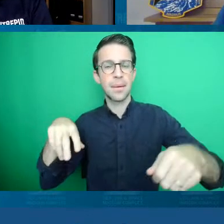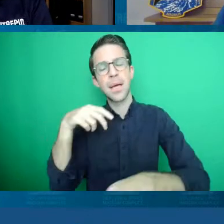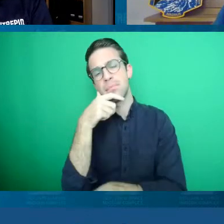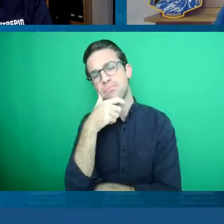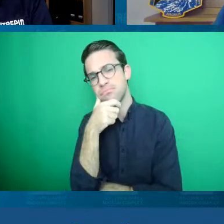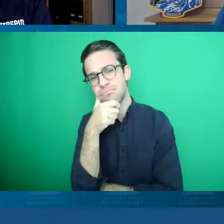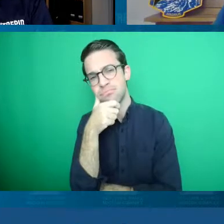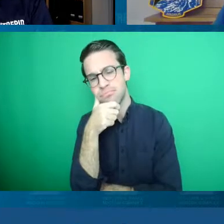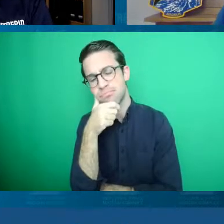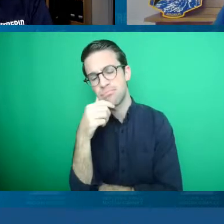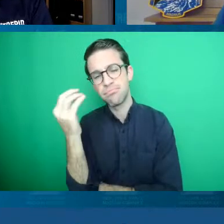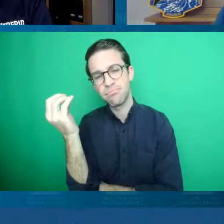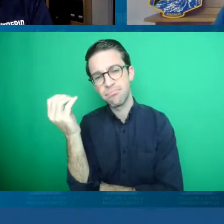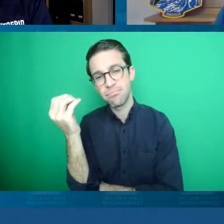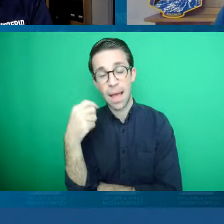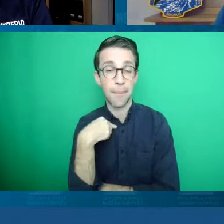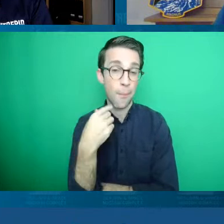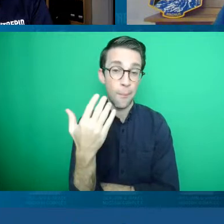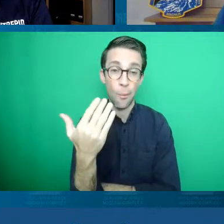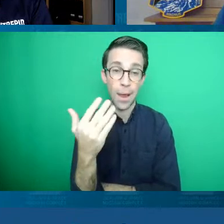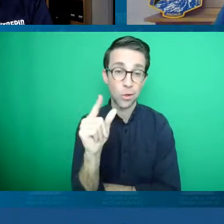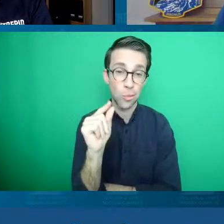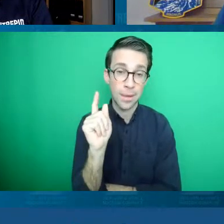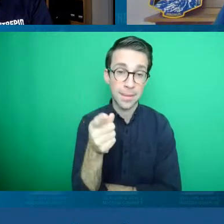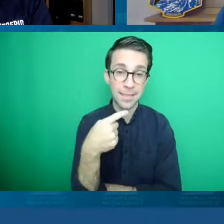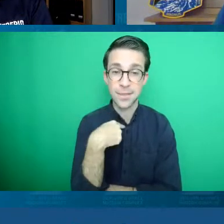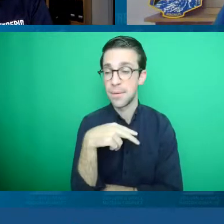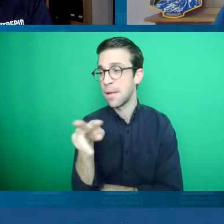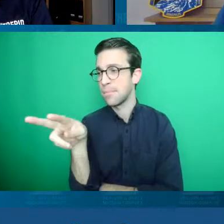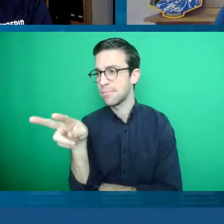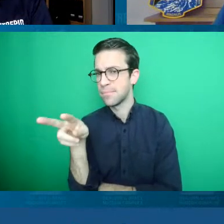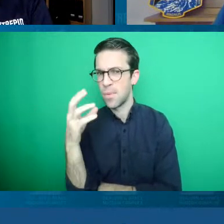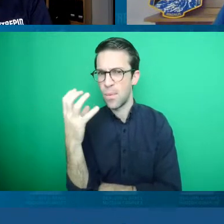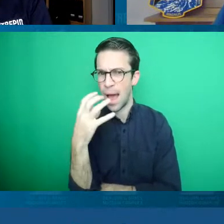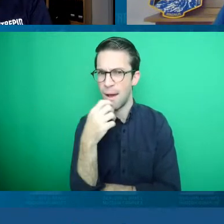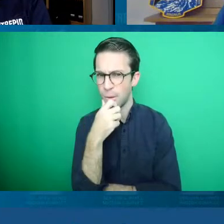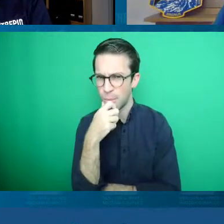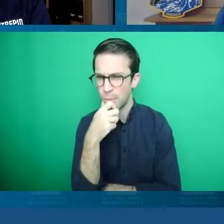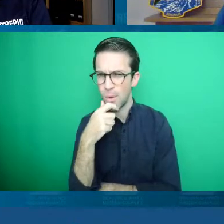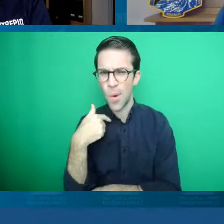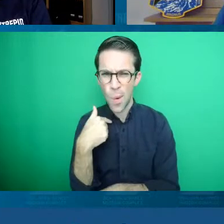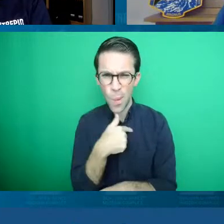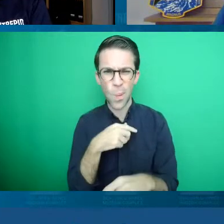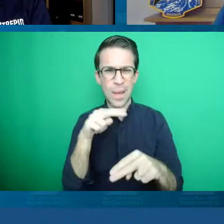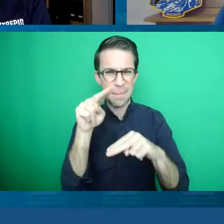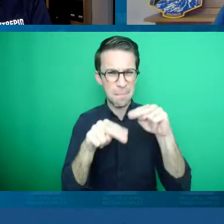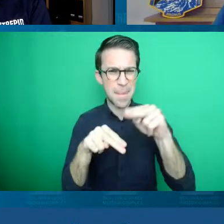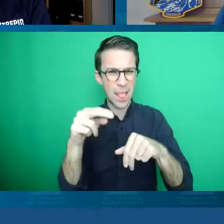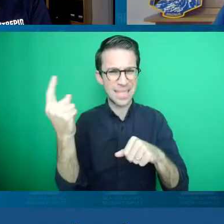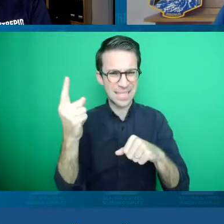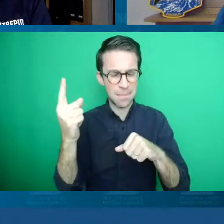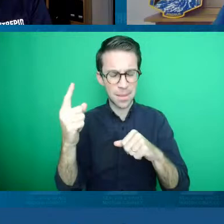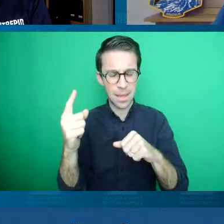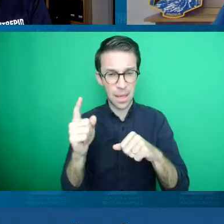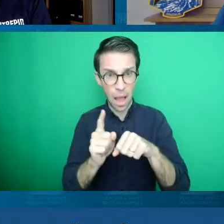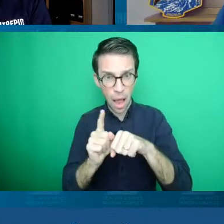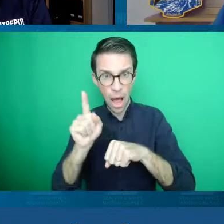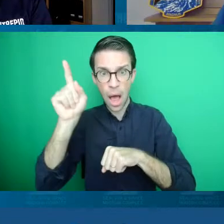is what an incredible civilization that builds a vehicle that allows us to probe